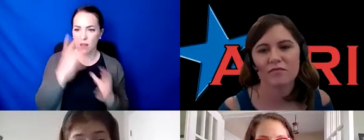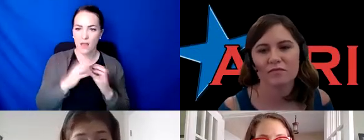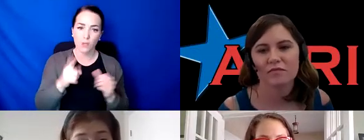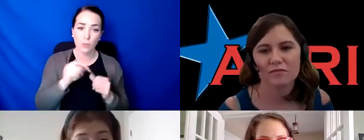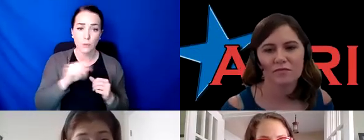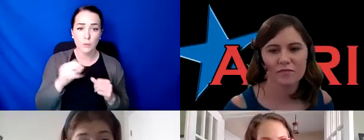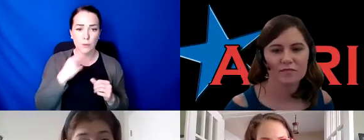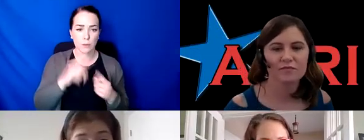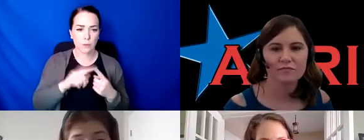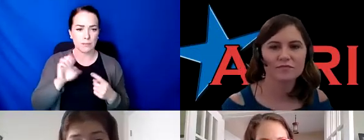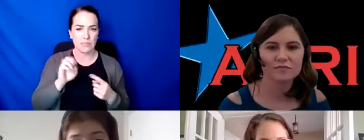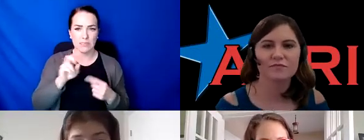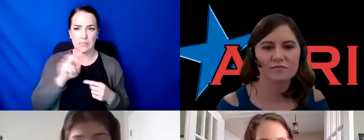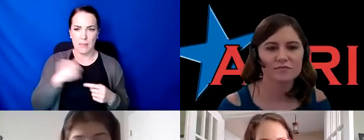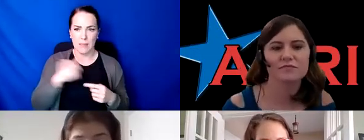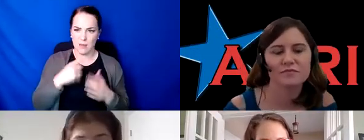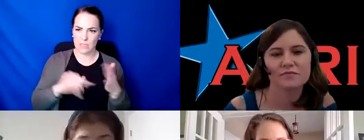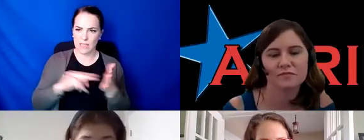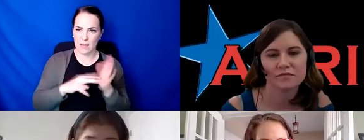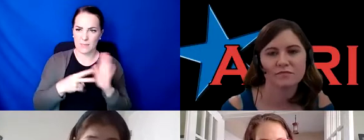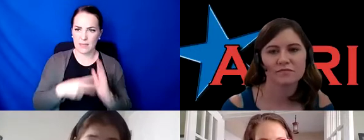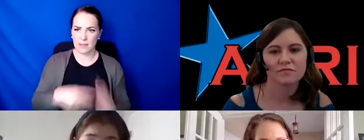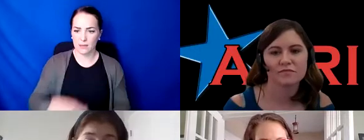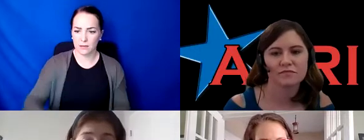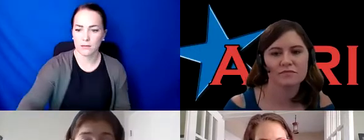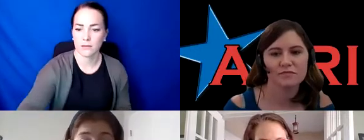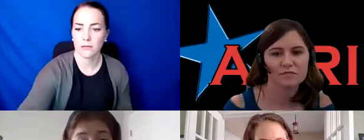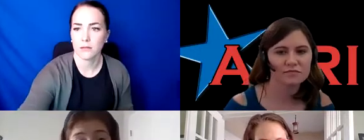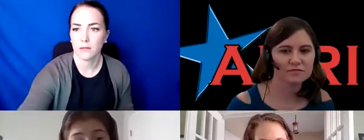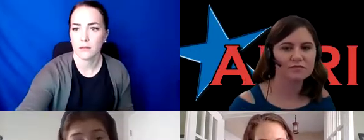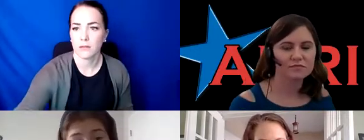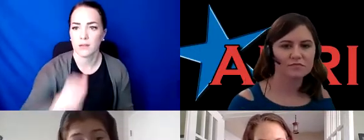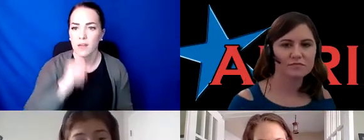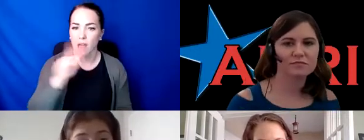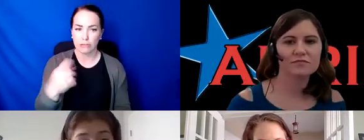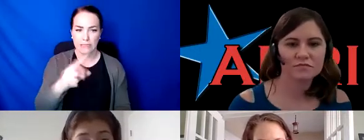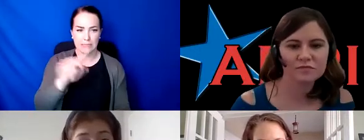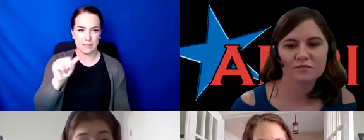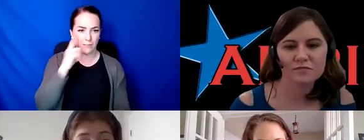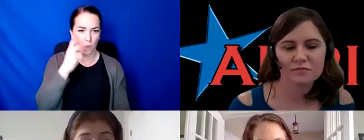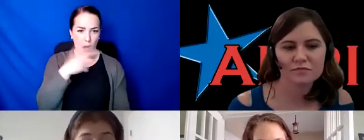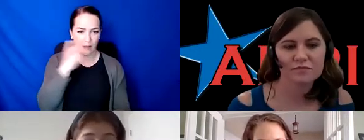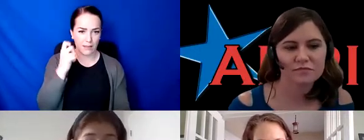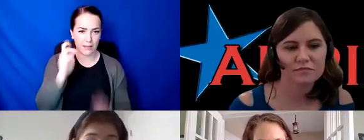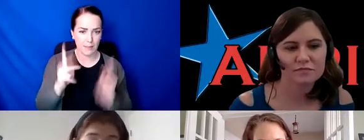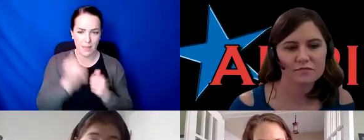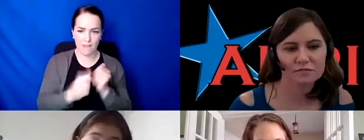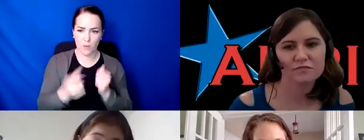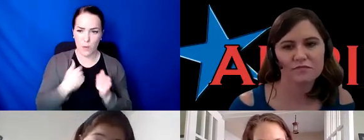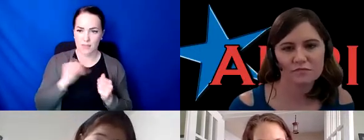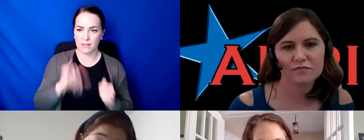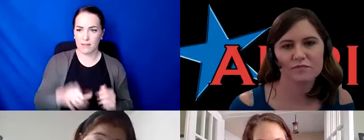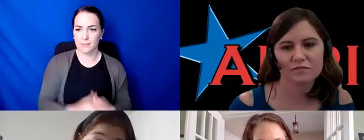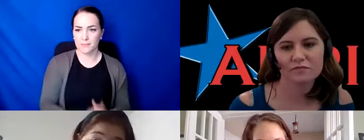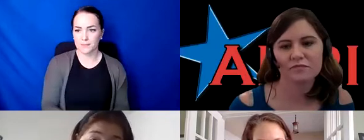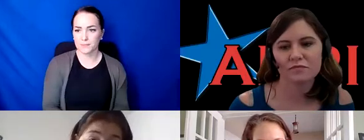have a disability. It's not just something that ugly people have. Everybody has it. I mean, everybody